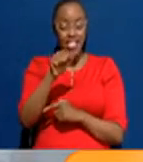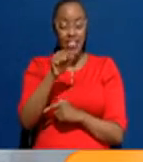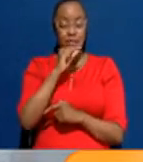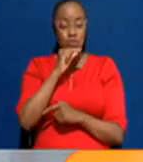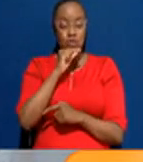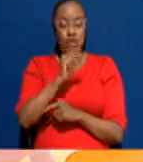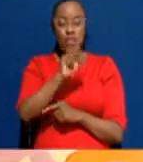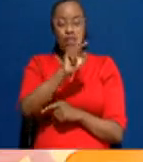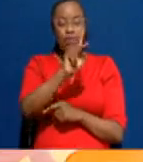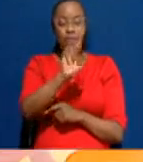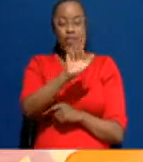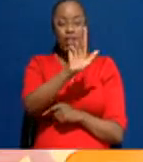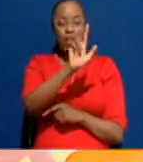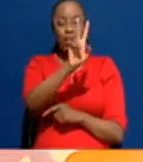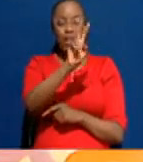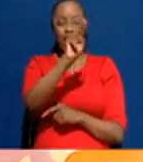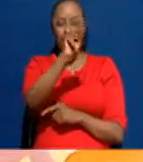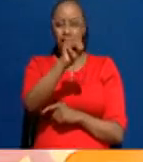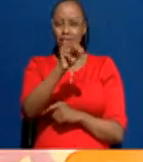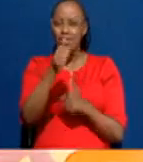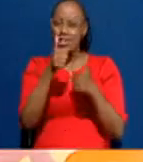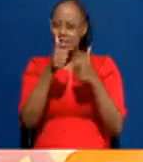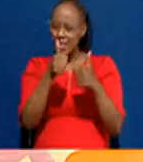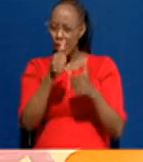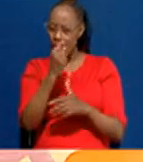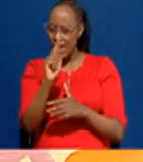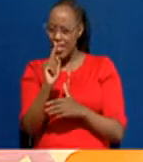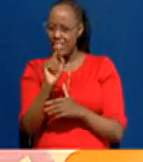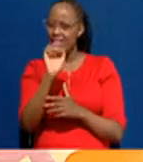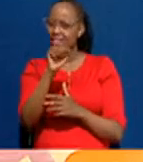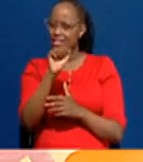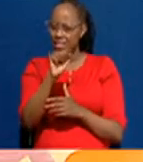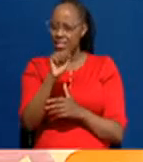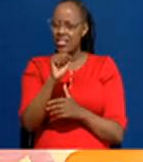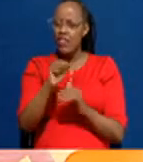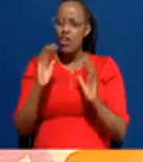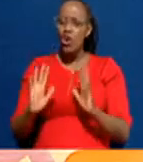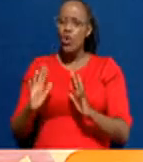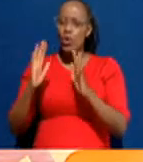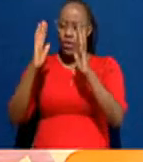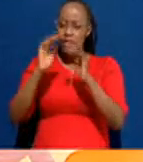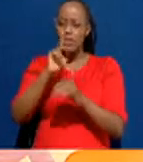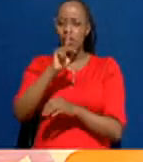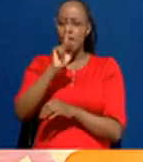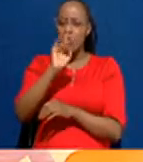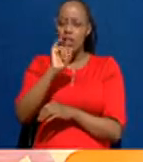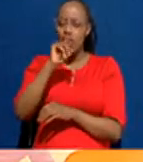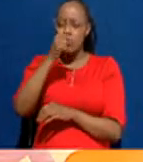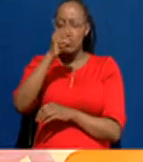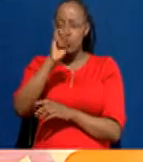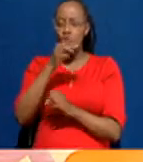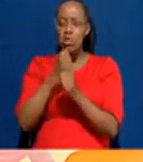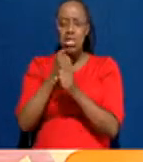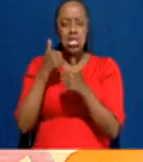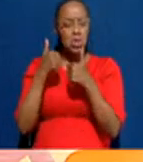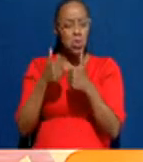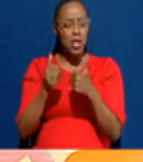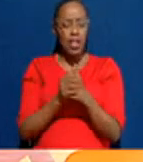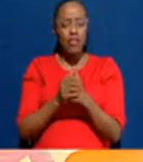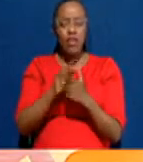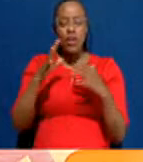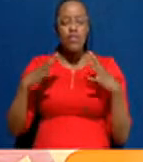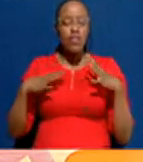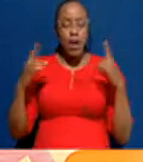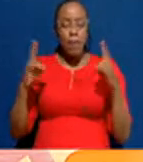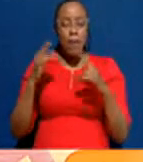he's an amazing guy. Kelvin. Yeah. Ako sawa. Kabisa. Huh? Yeah, congratulations to him. Yes. He did well. Yeah. Yeah. Faith, let's take a